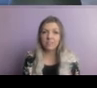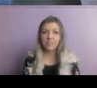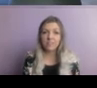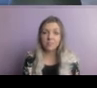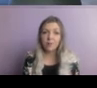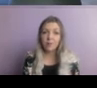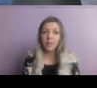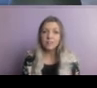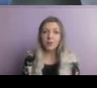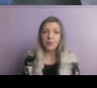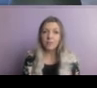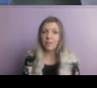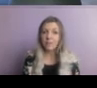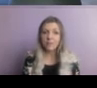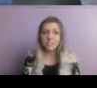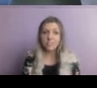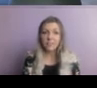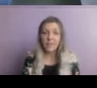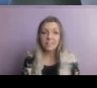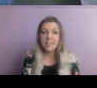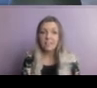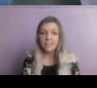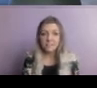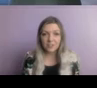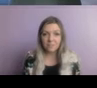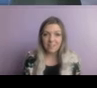going into effect this week. So if you have any questions